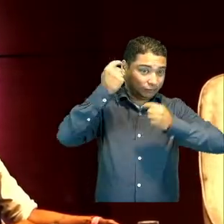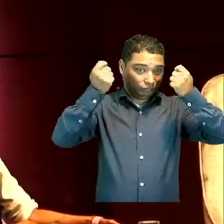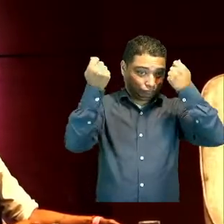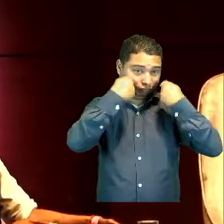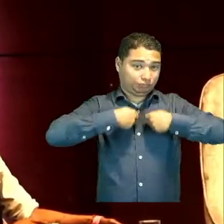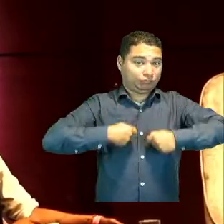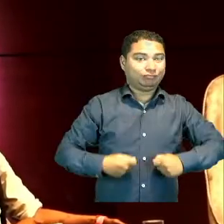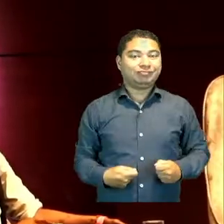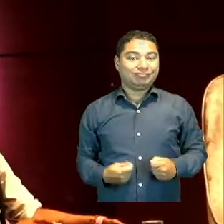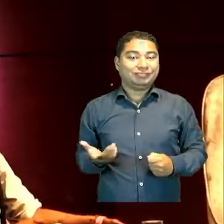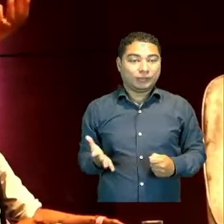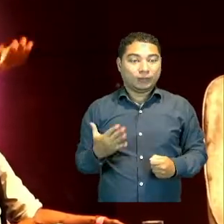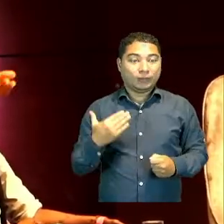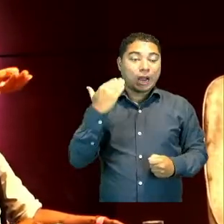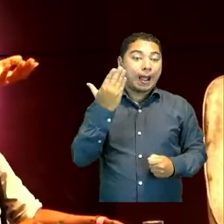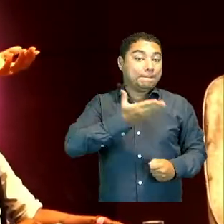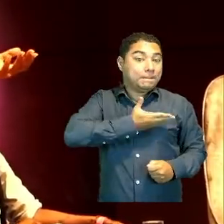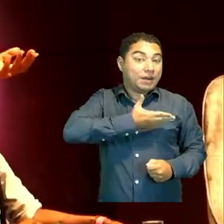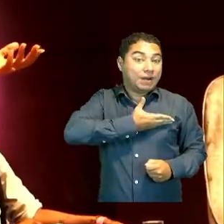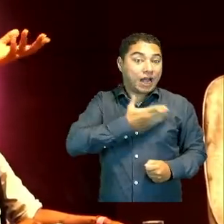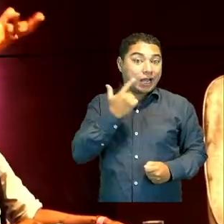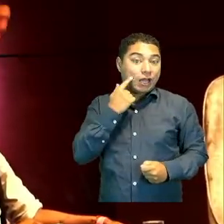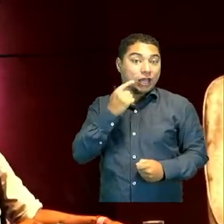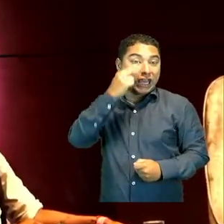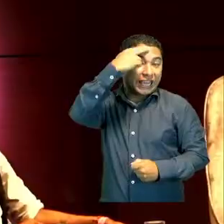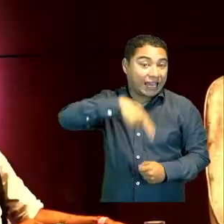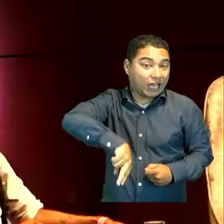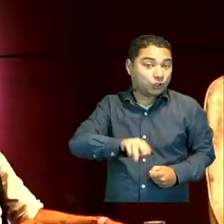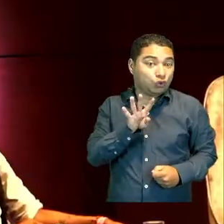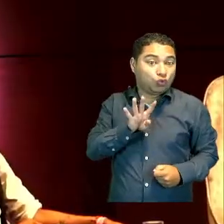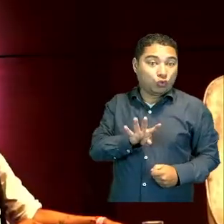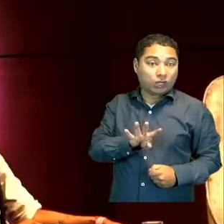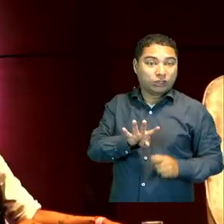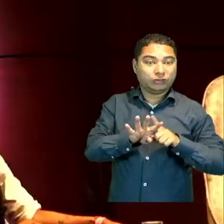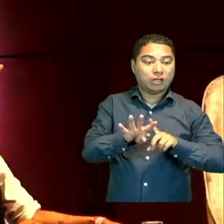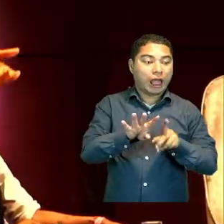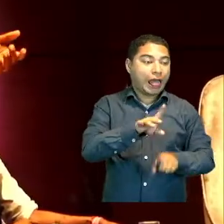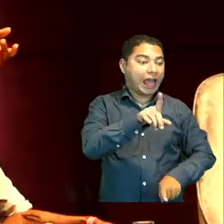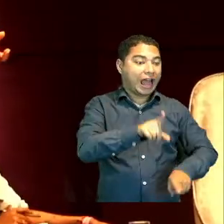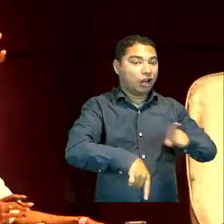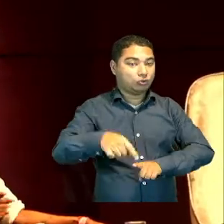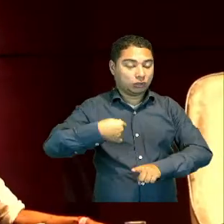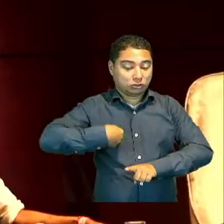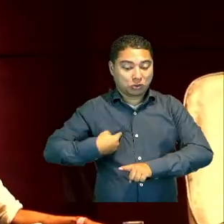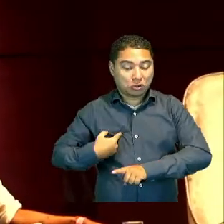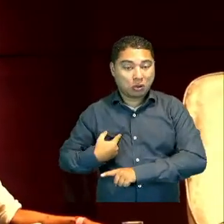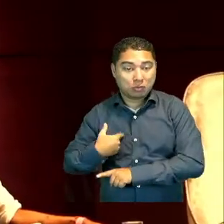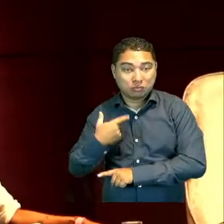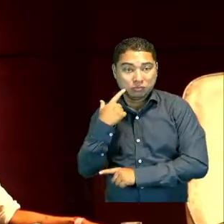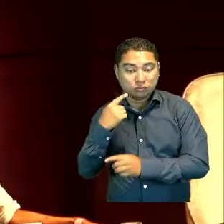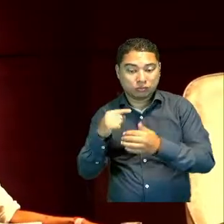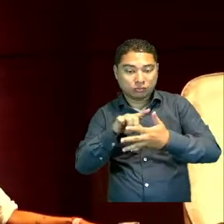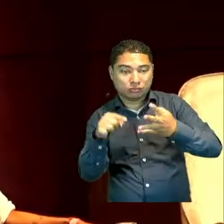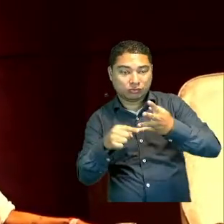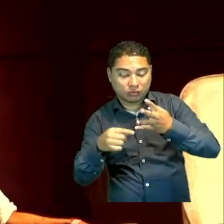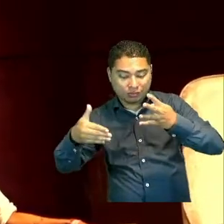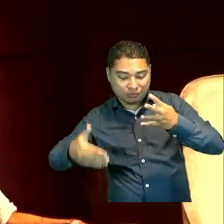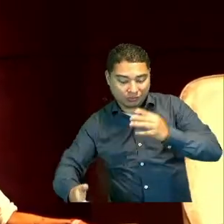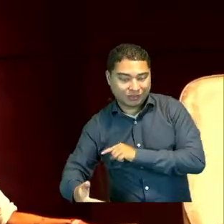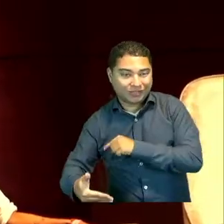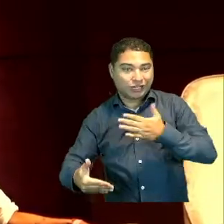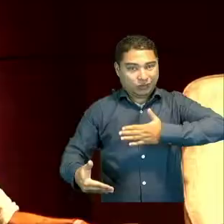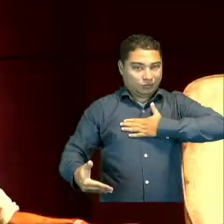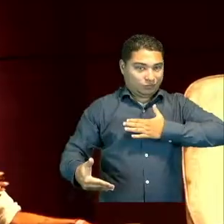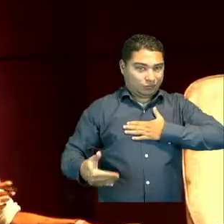of cloth, and it was four siblings, four sisters, and someone had to, put a